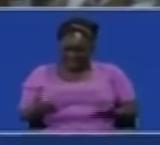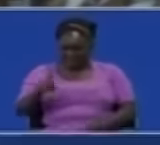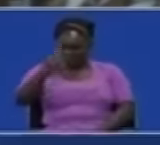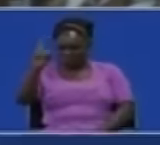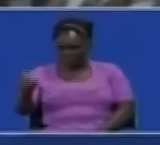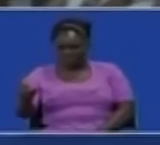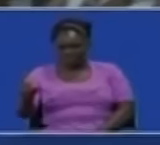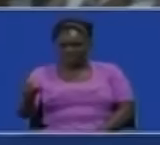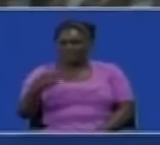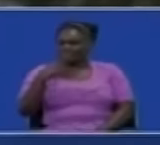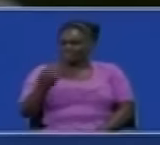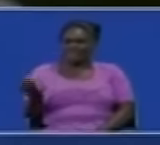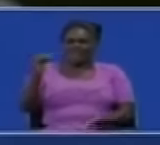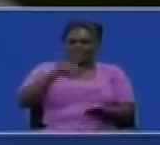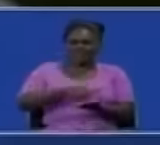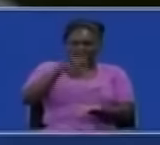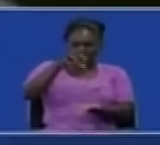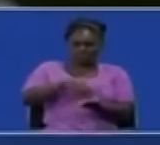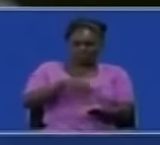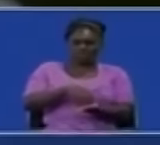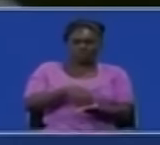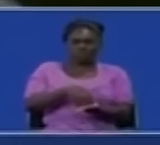I want to repeat, with that position of